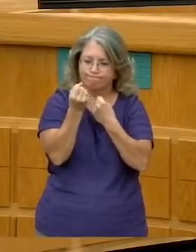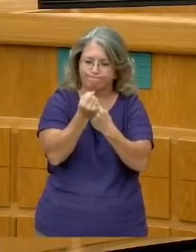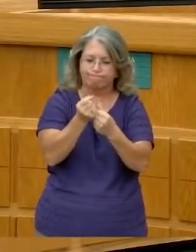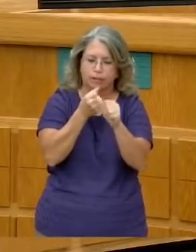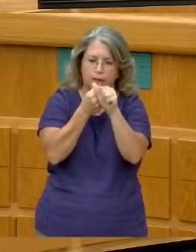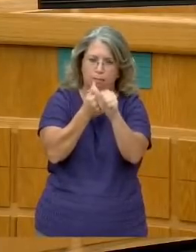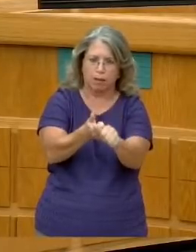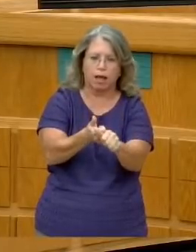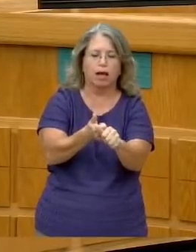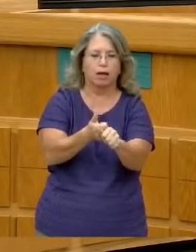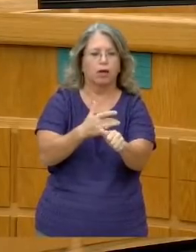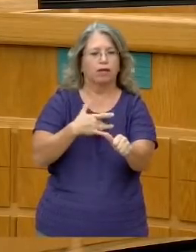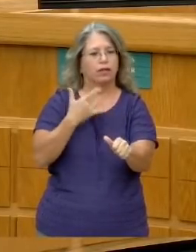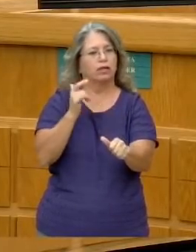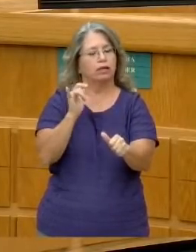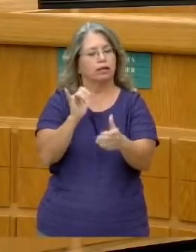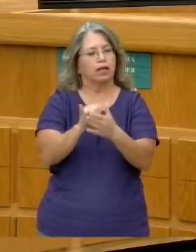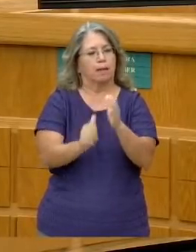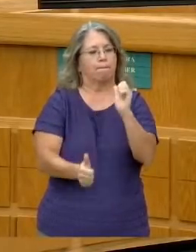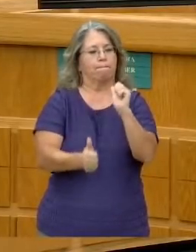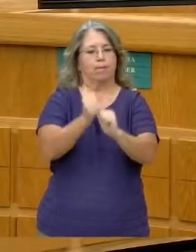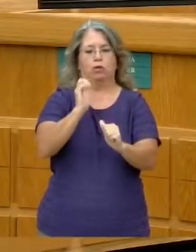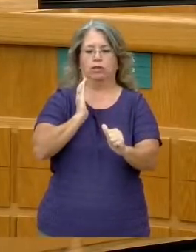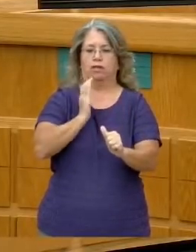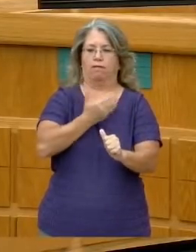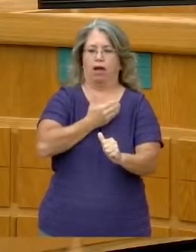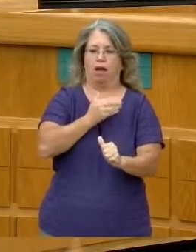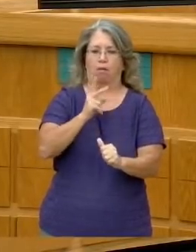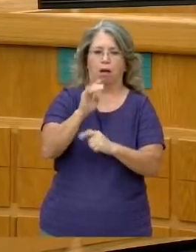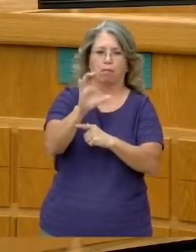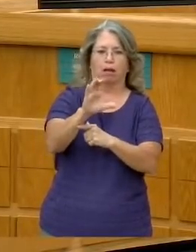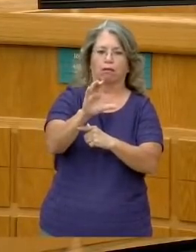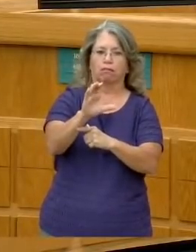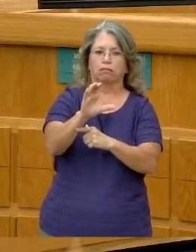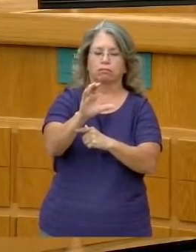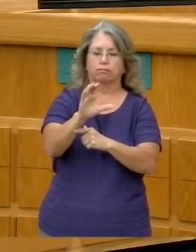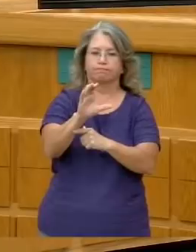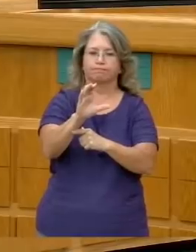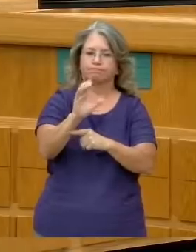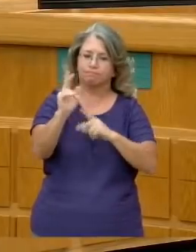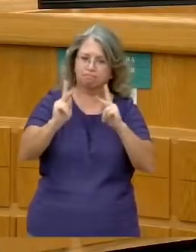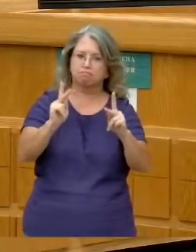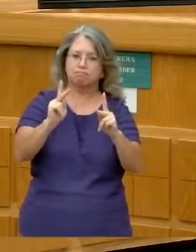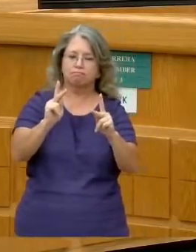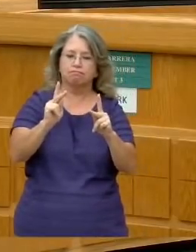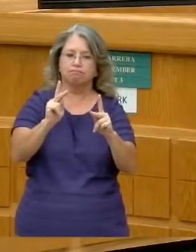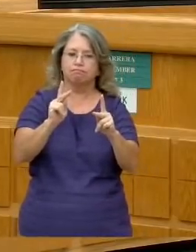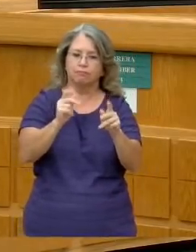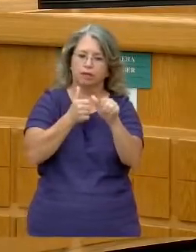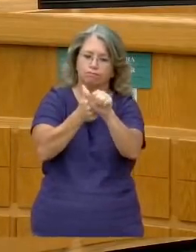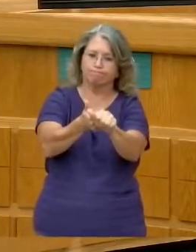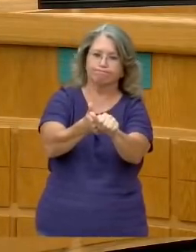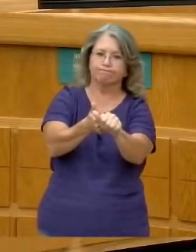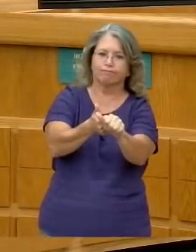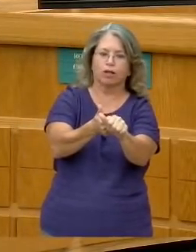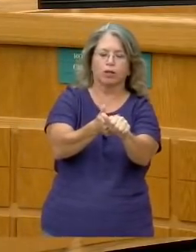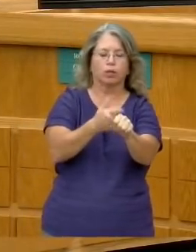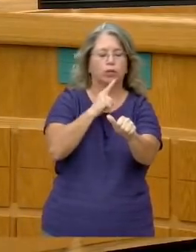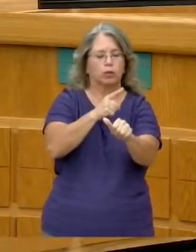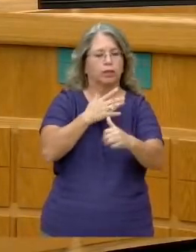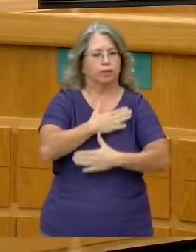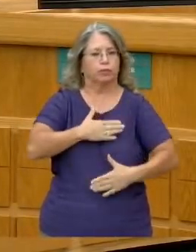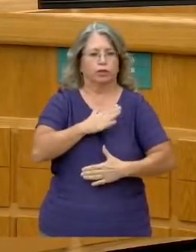that a significant number of our public is in compliance, and we appreciate that effort very, very